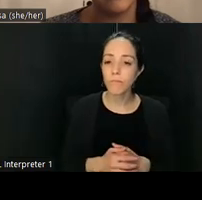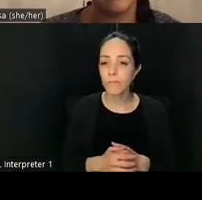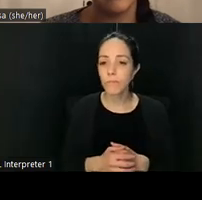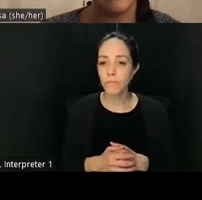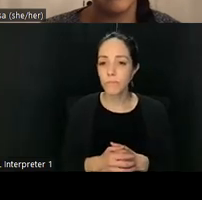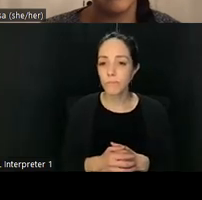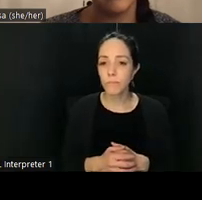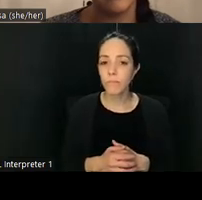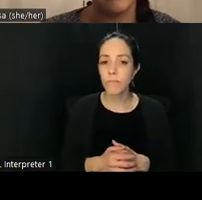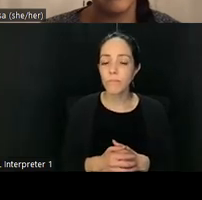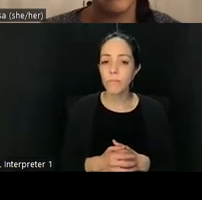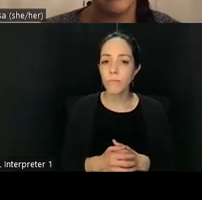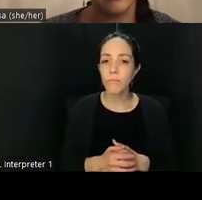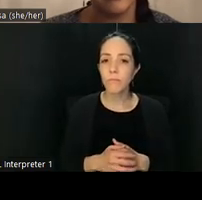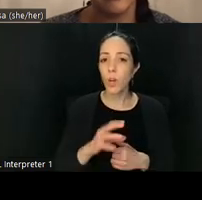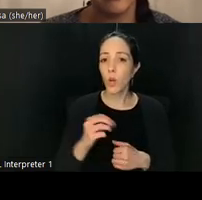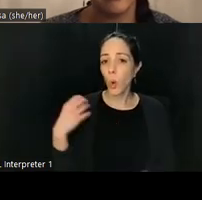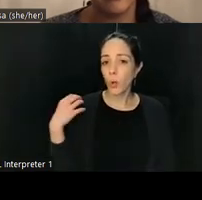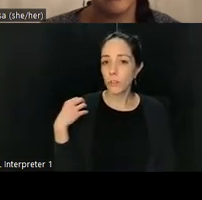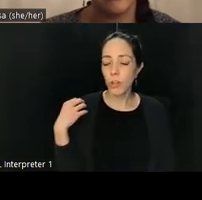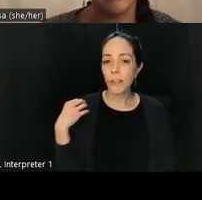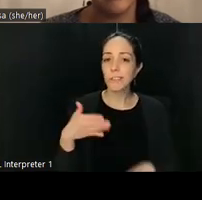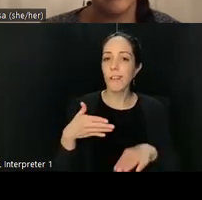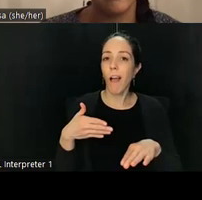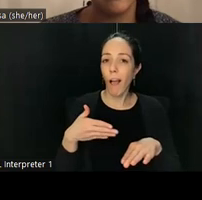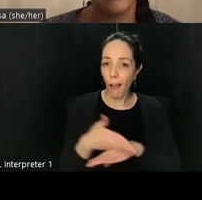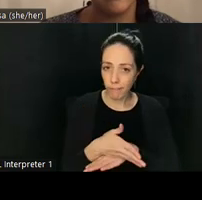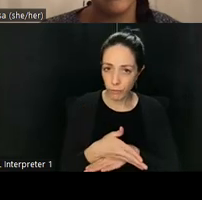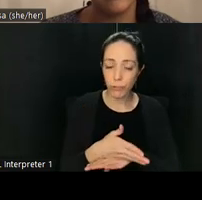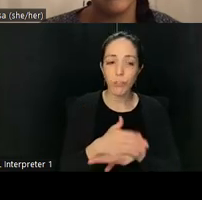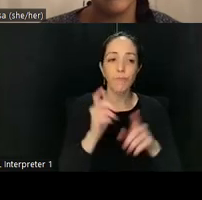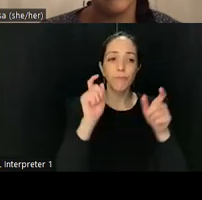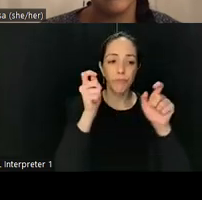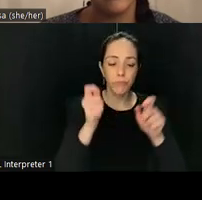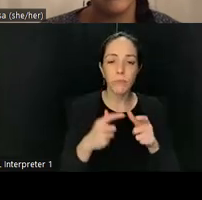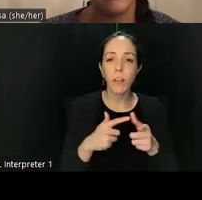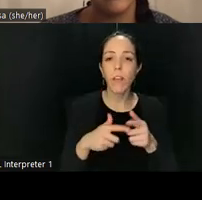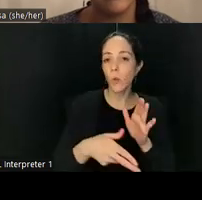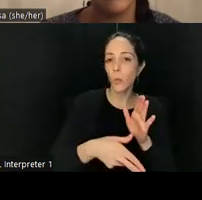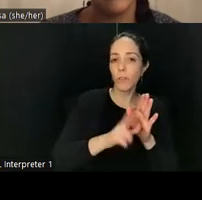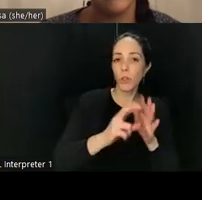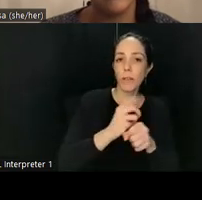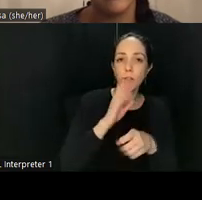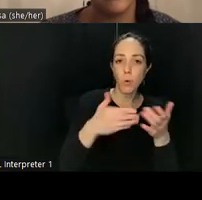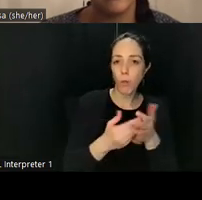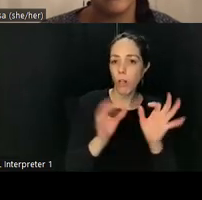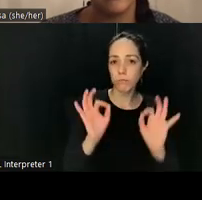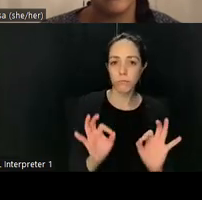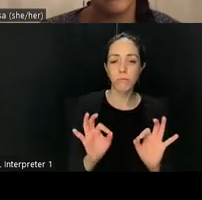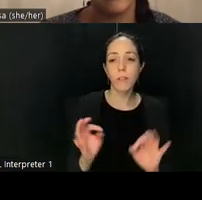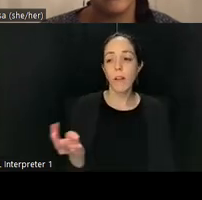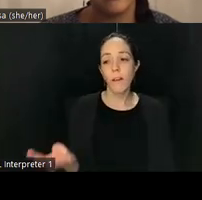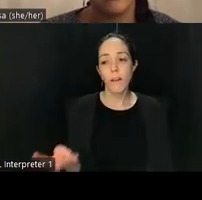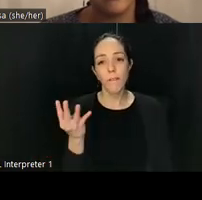with the assistance of co-chairs after the fact to kind of combine it and make sure everything fits together, as well as for members who have not yet submitted text